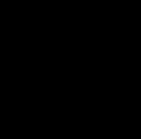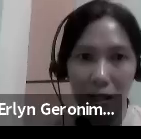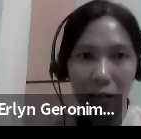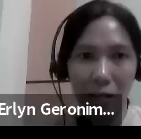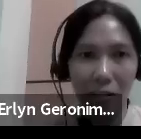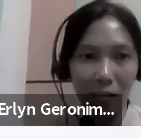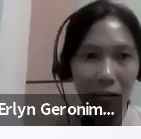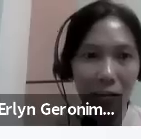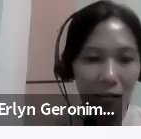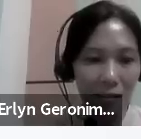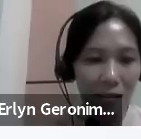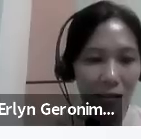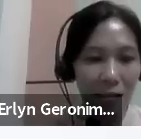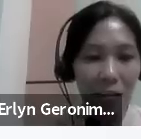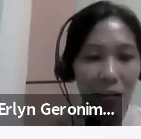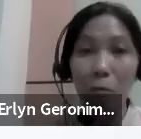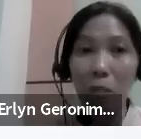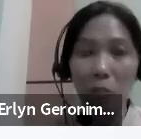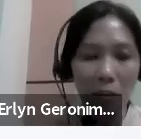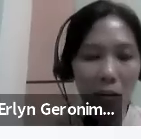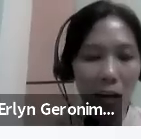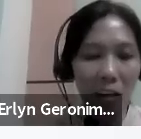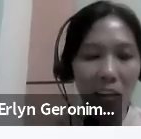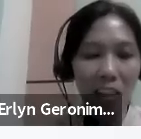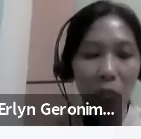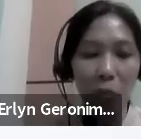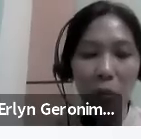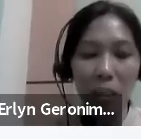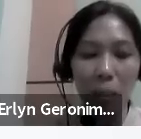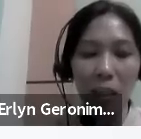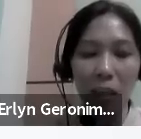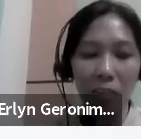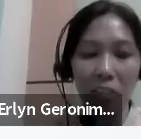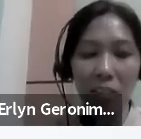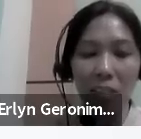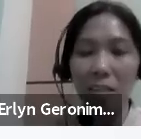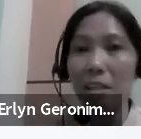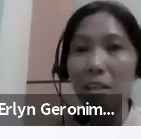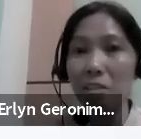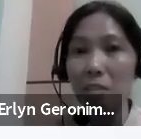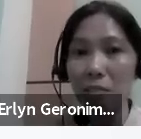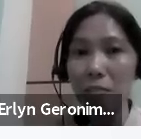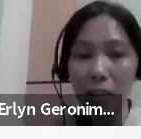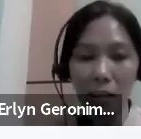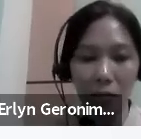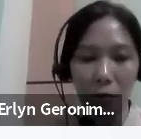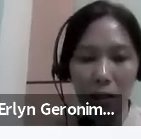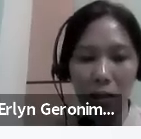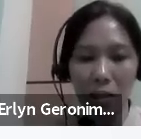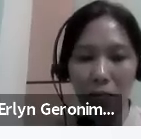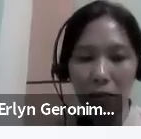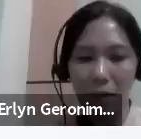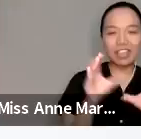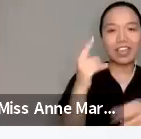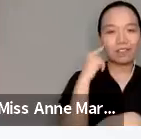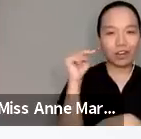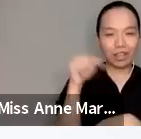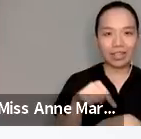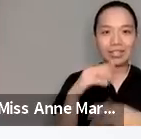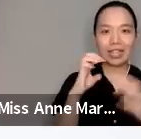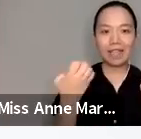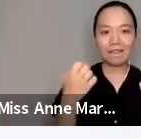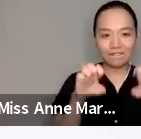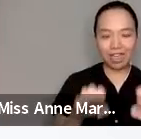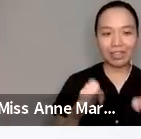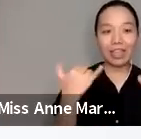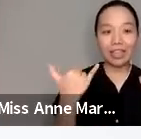your screen will generate and send to your email address the e-certificate for this event.